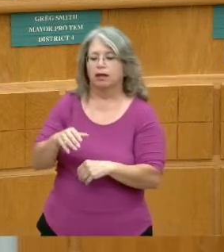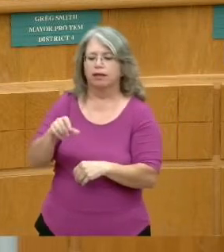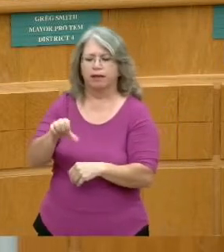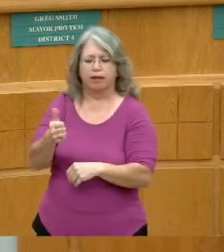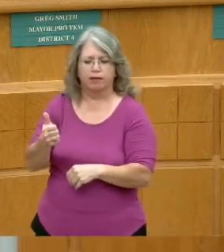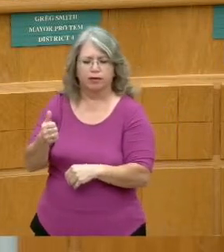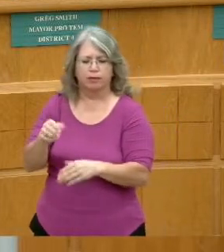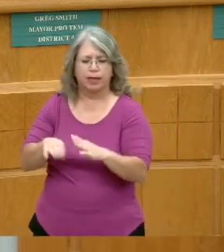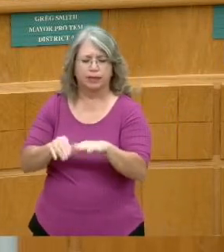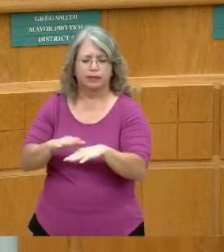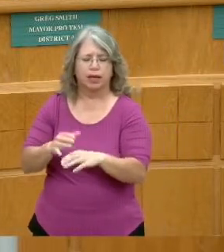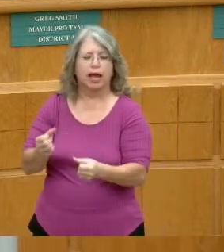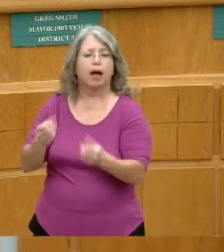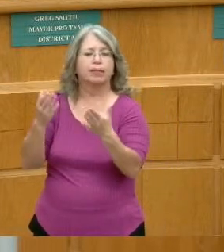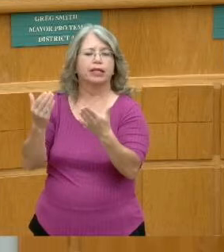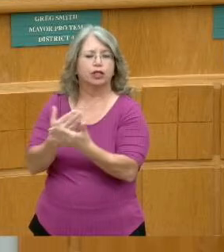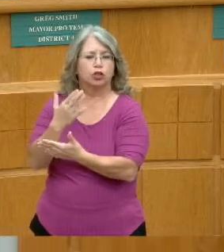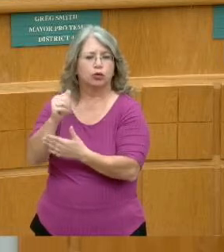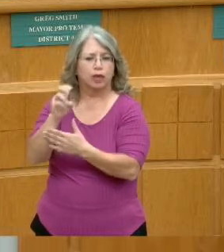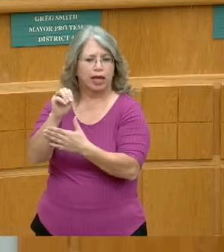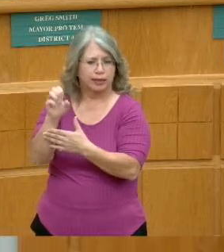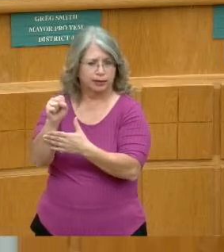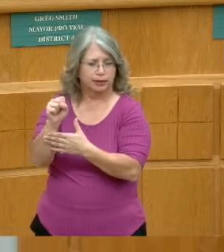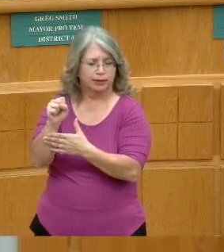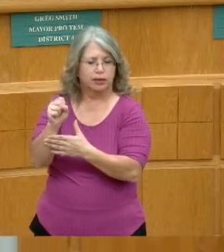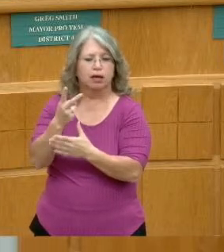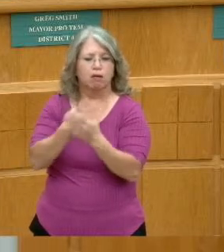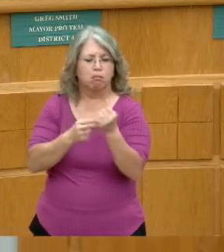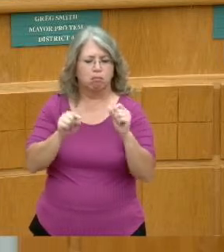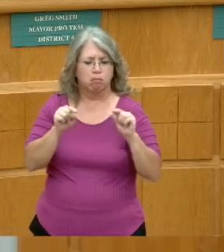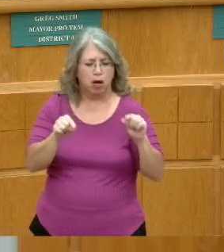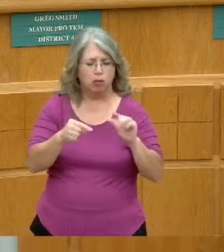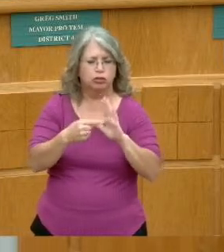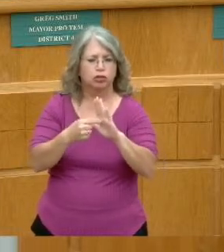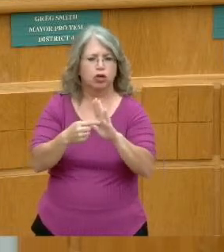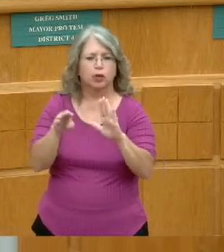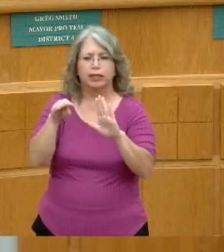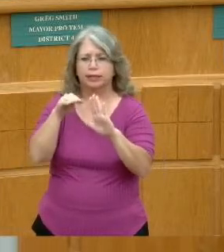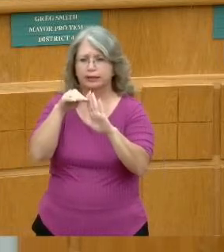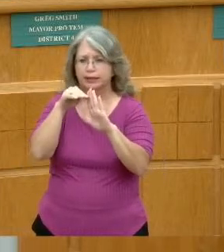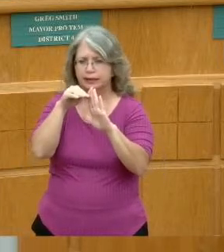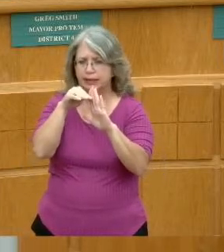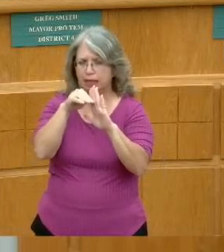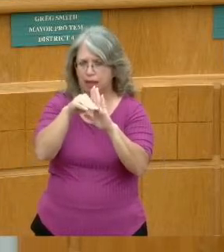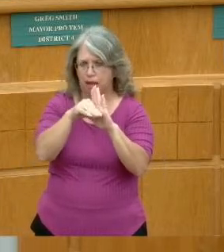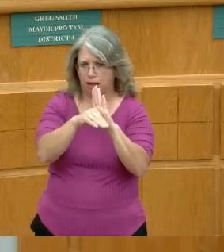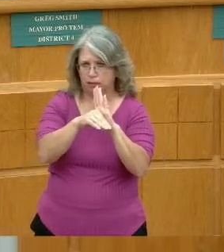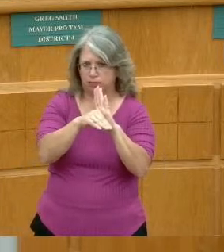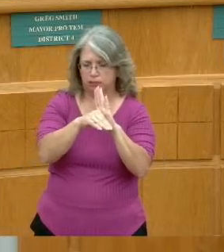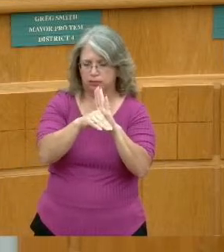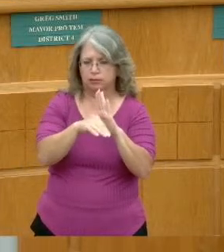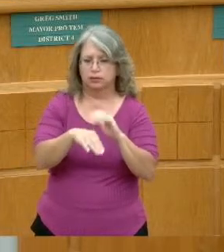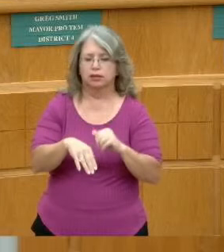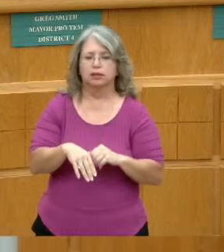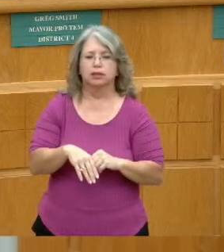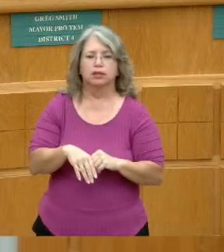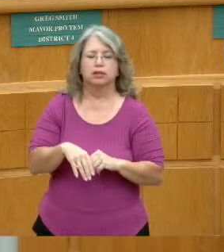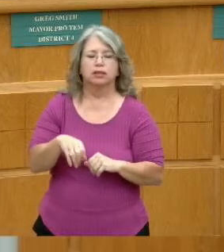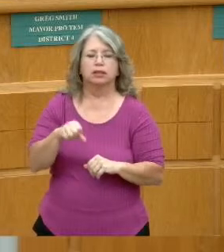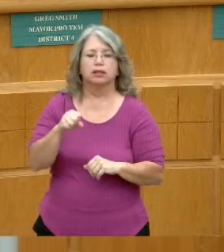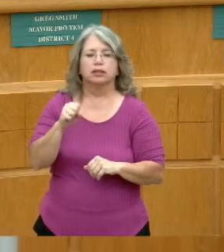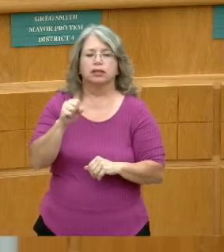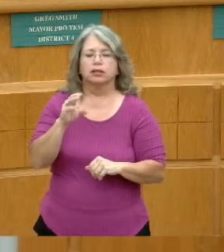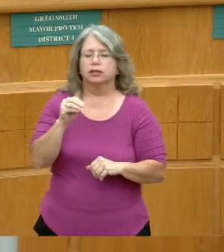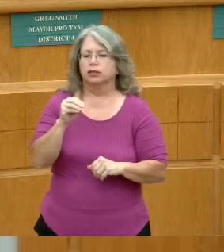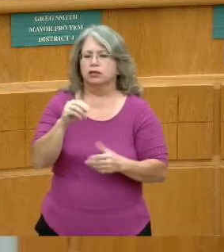indicating that there's a decline. So the way that I reconcile this is there's something happening that we're not accounting for